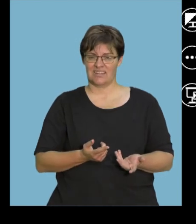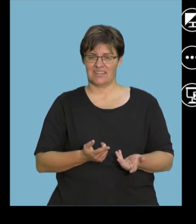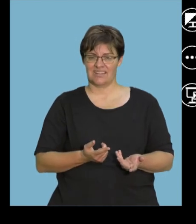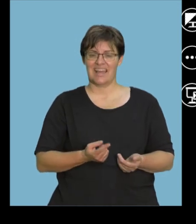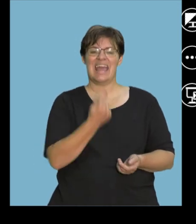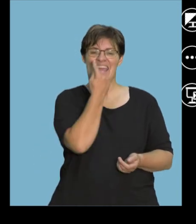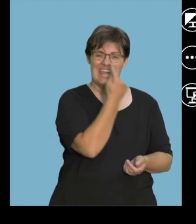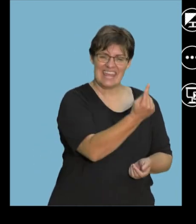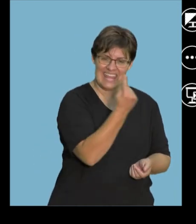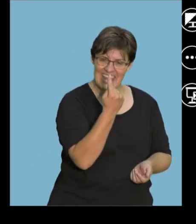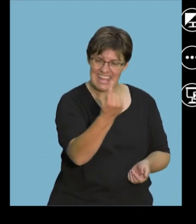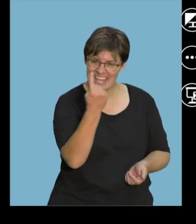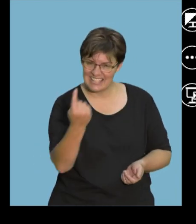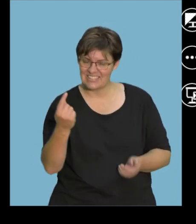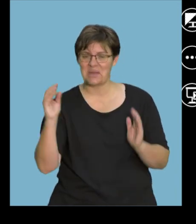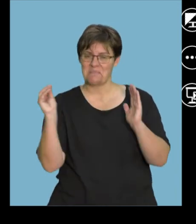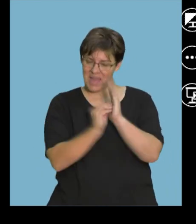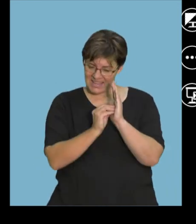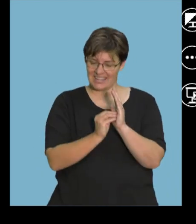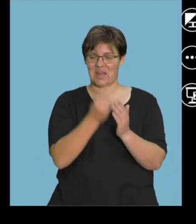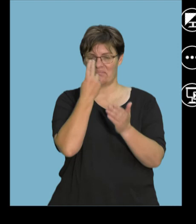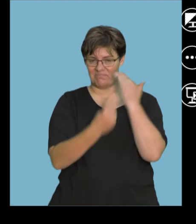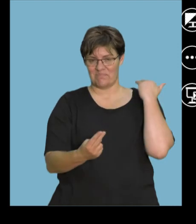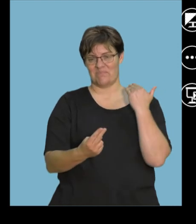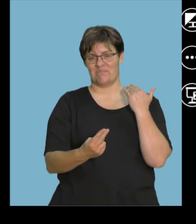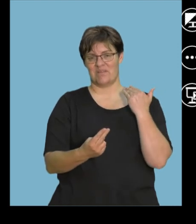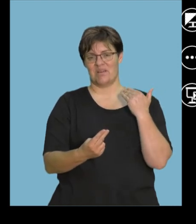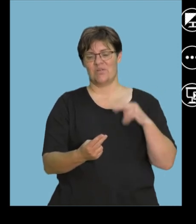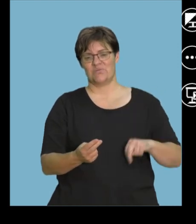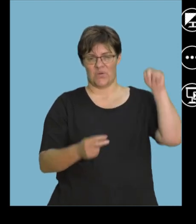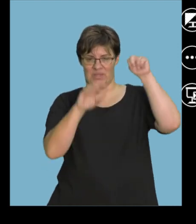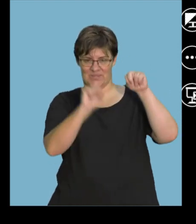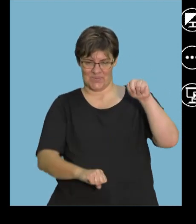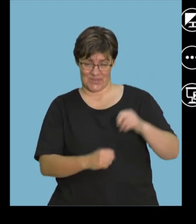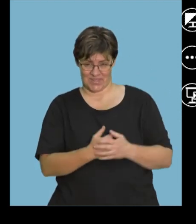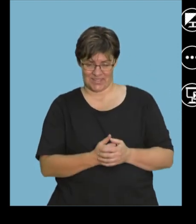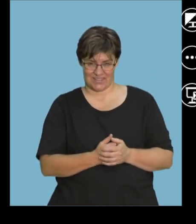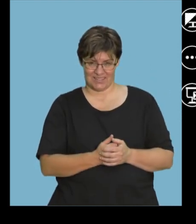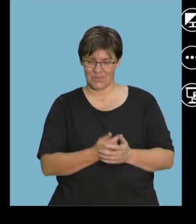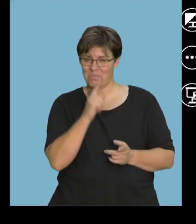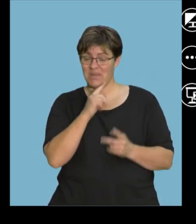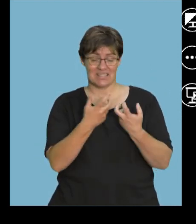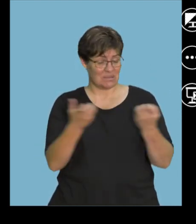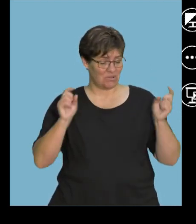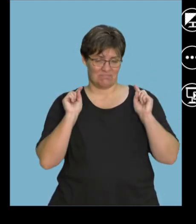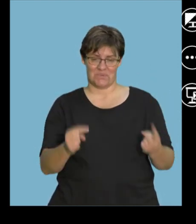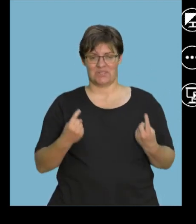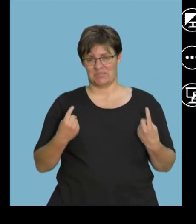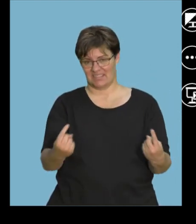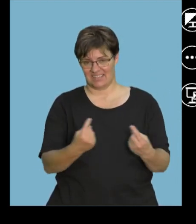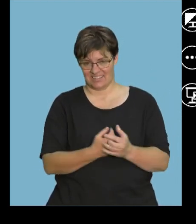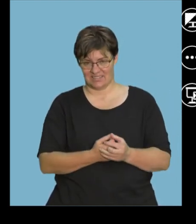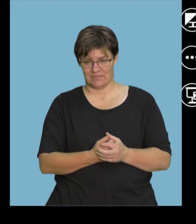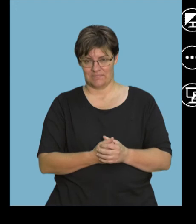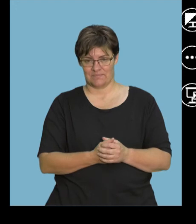We're going back to the point that every magnet is actually a dipole. So it's not possible to separate the two